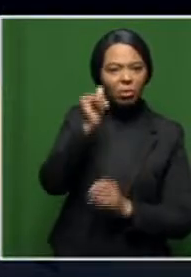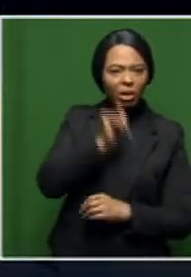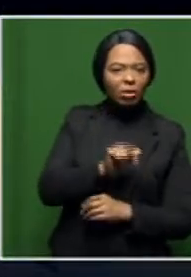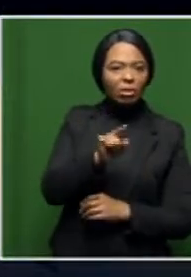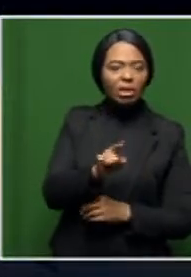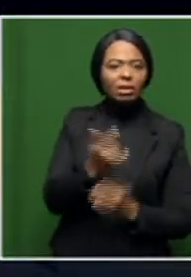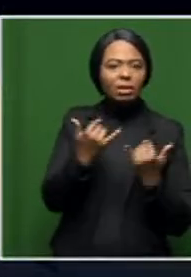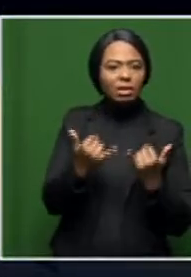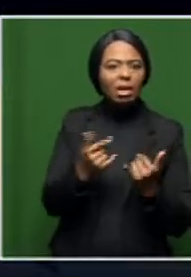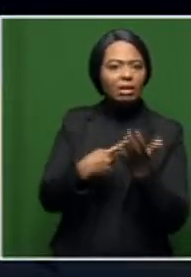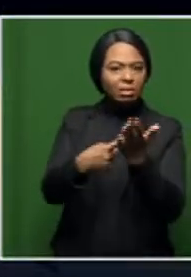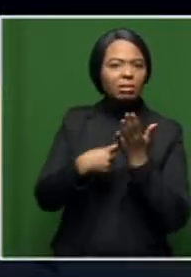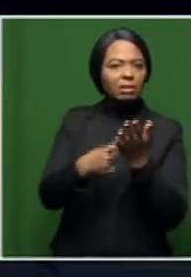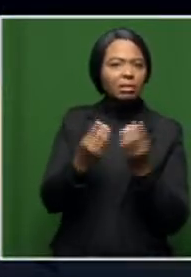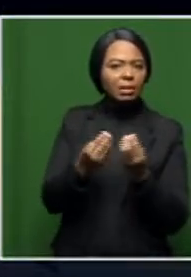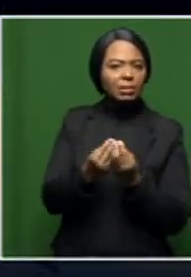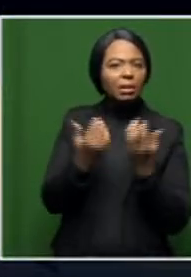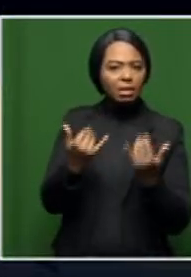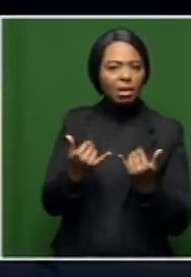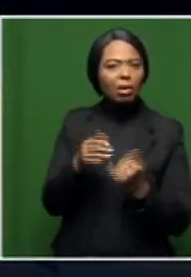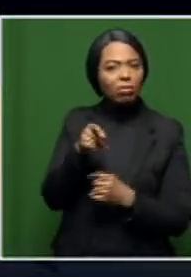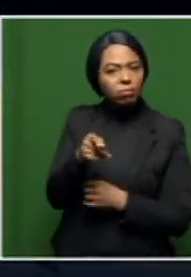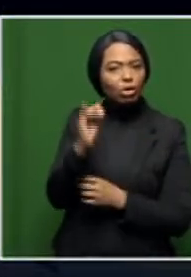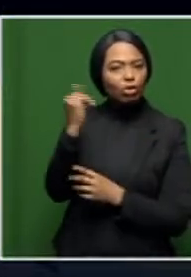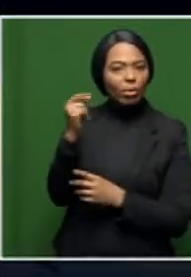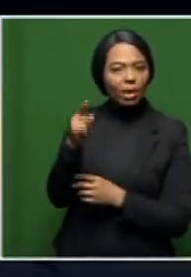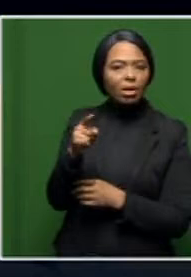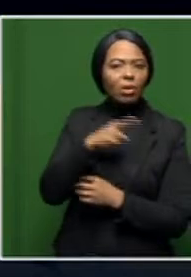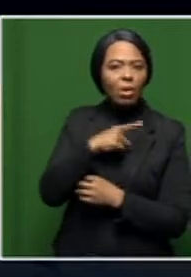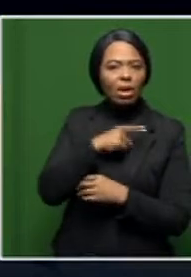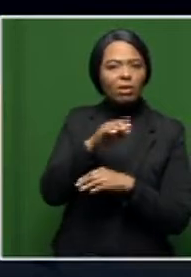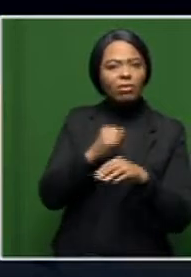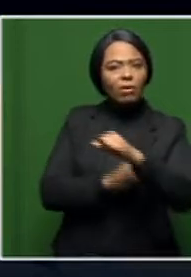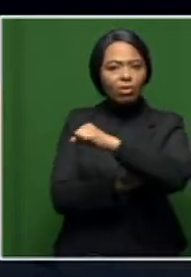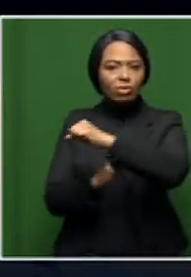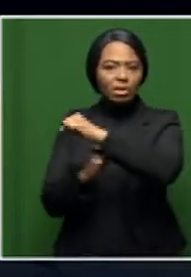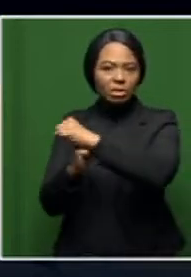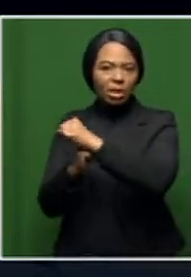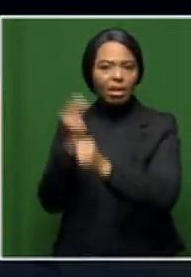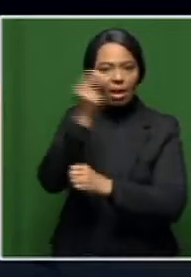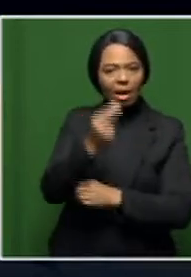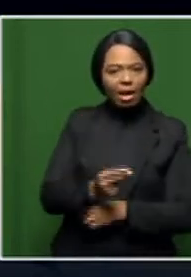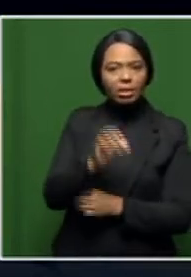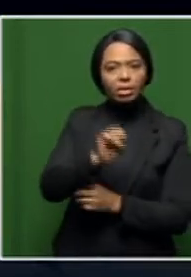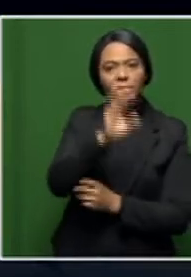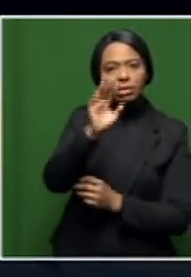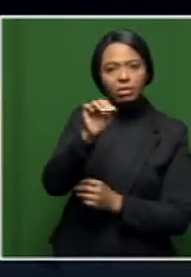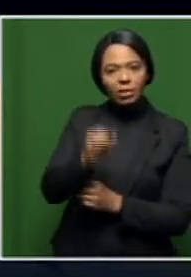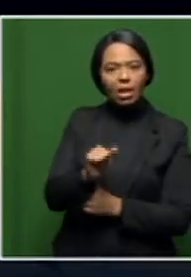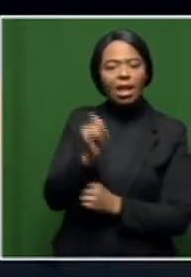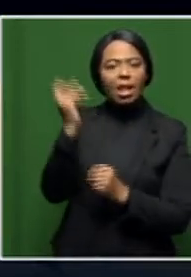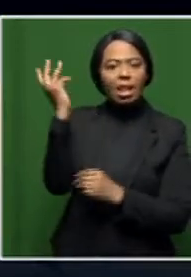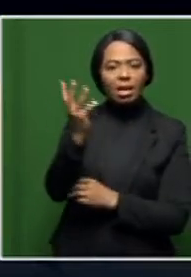that will be discussed at the upcoming Joburg Contemporary Art Foundation School of the South lecture series during this month and